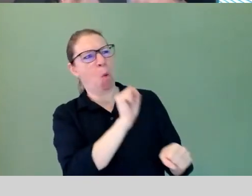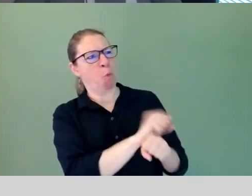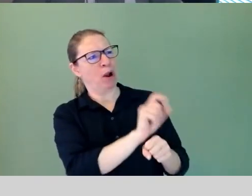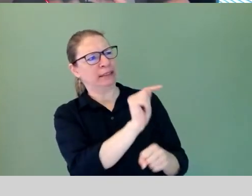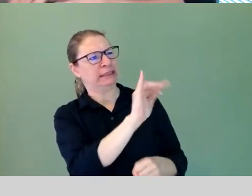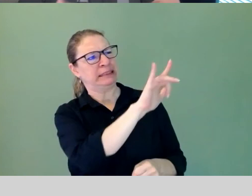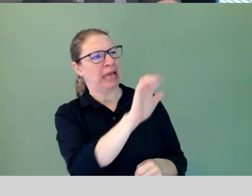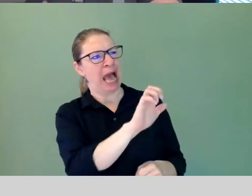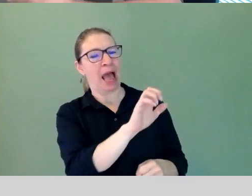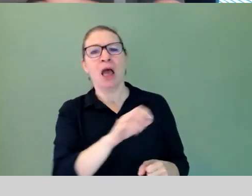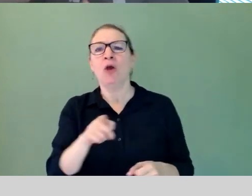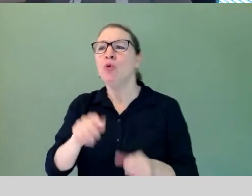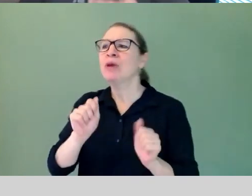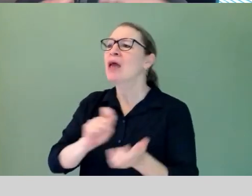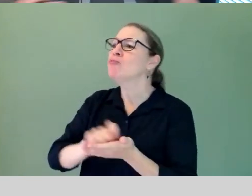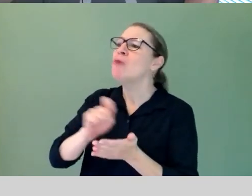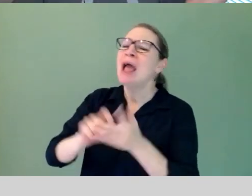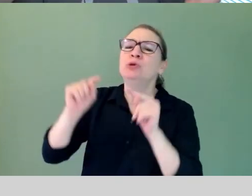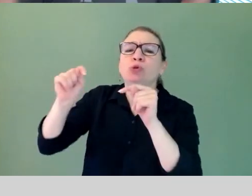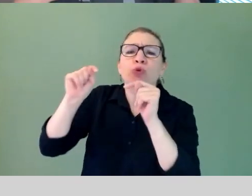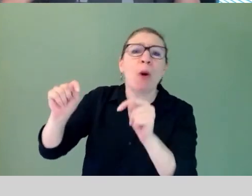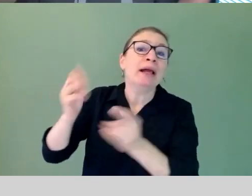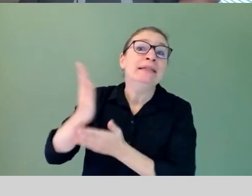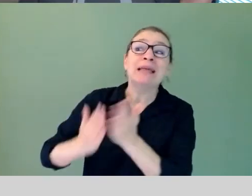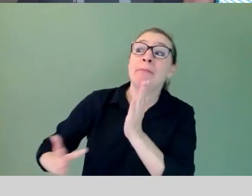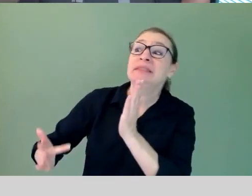tutorials that are technical and blog posts that are not. This allows you